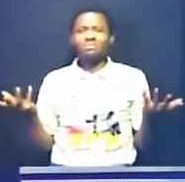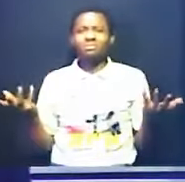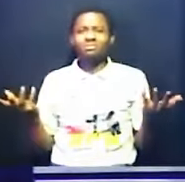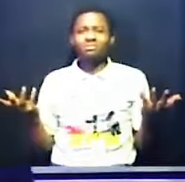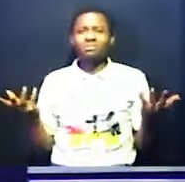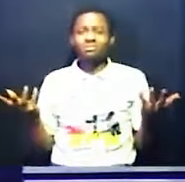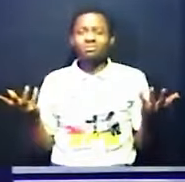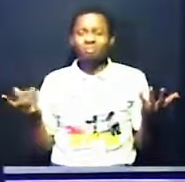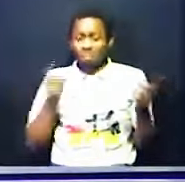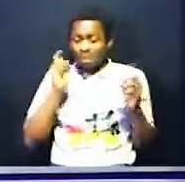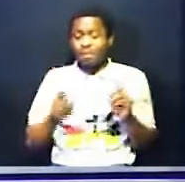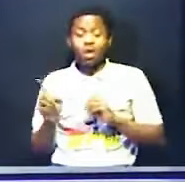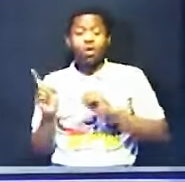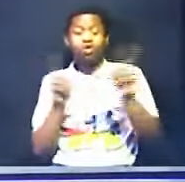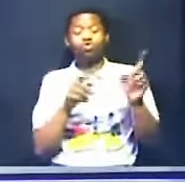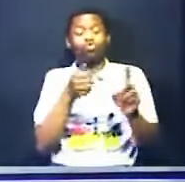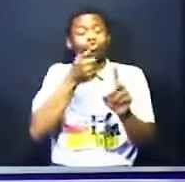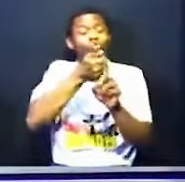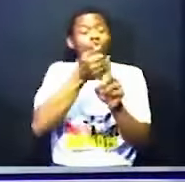must go to his own